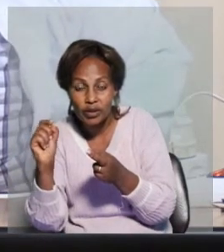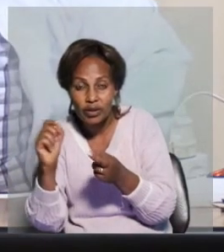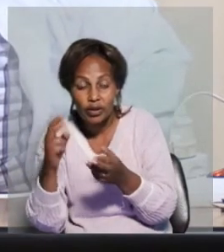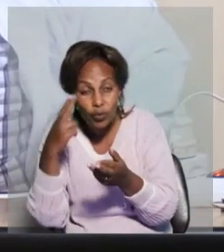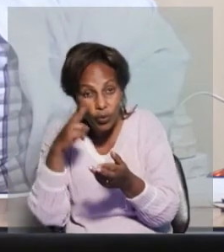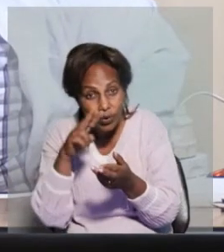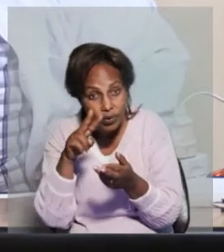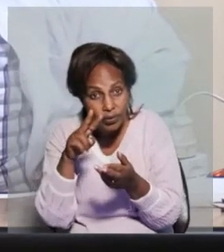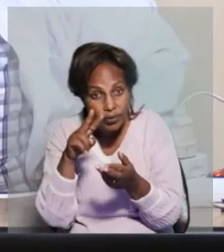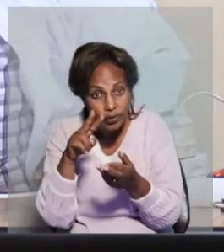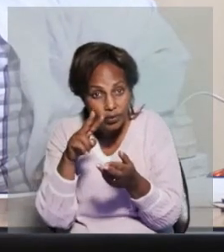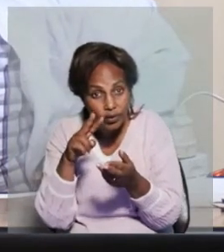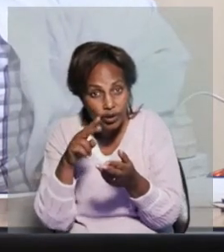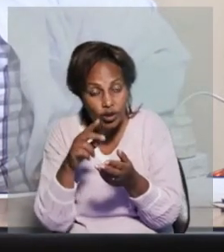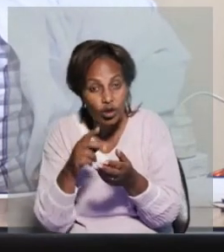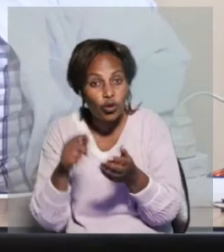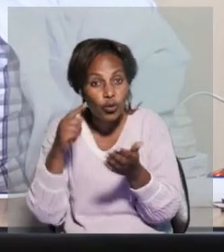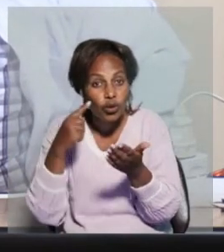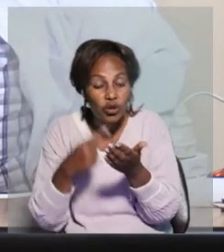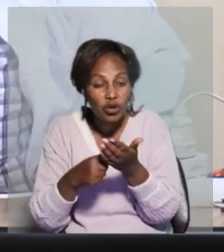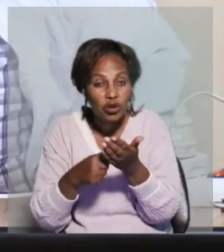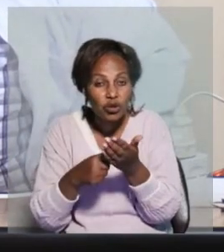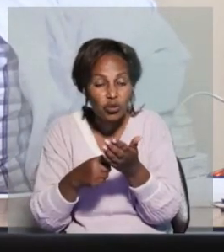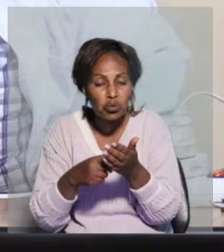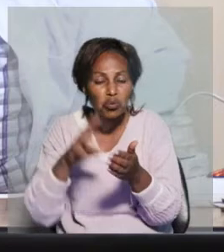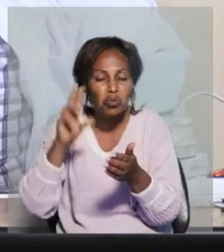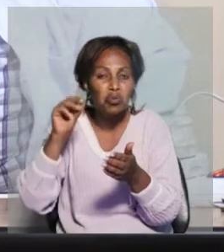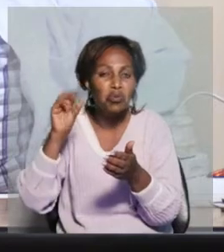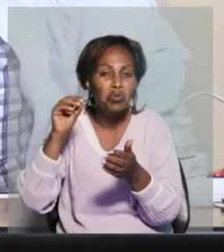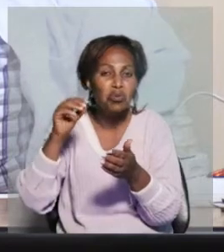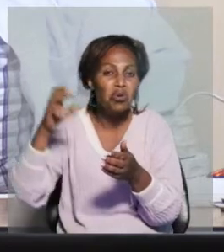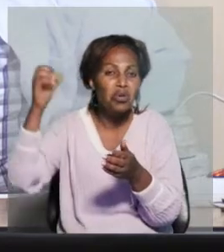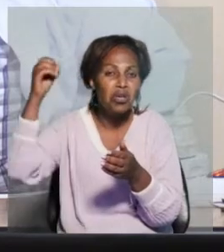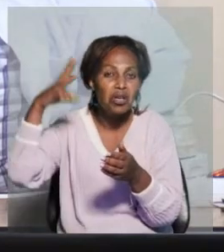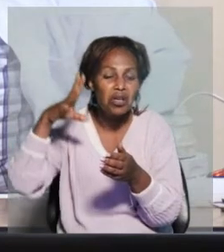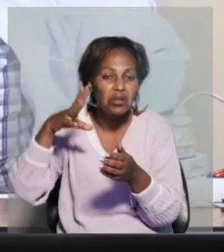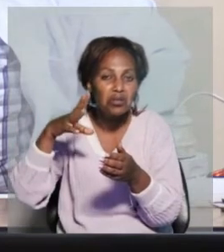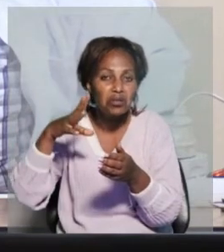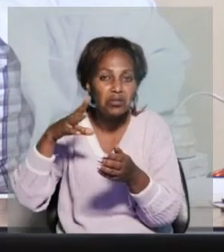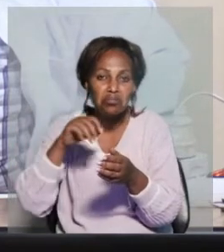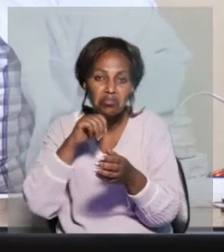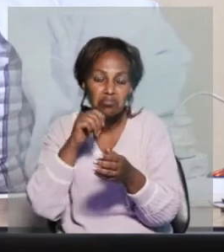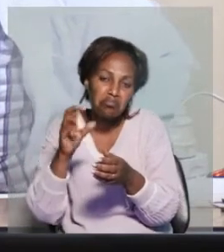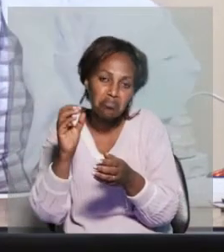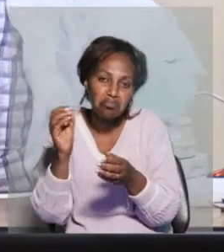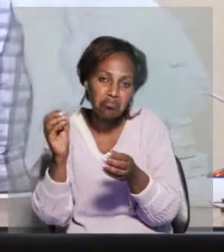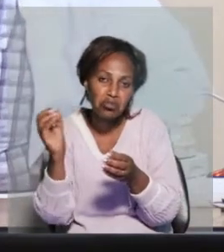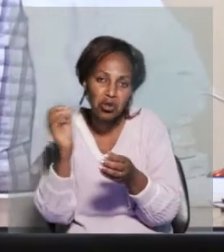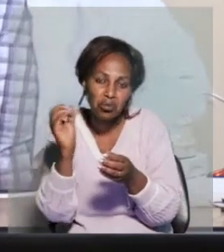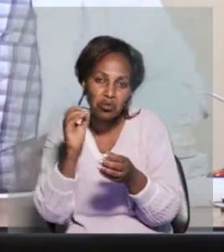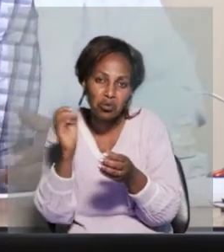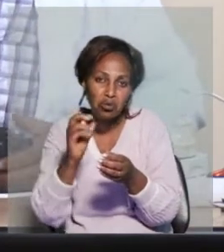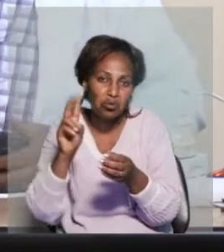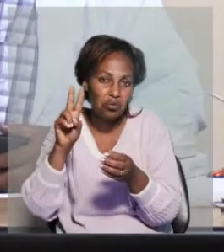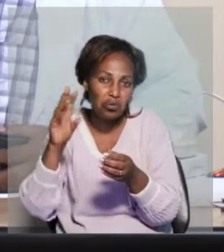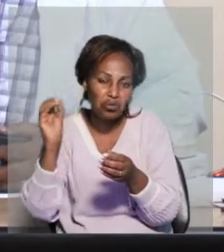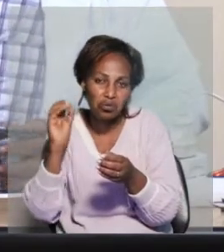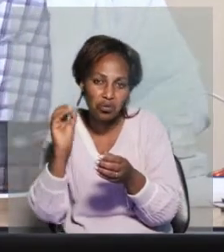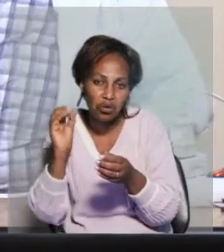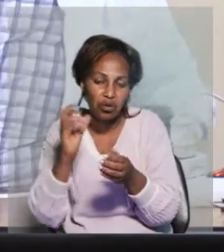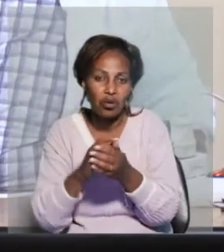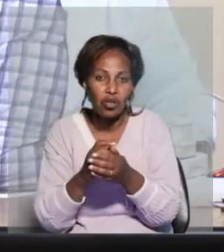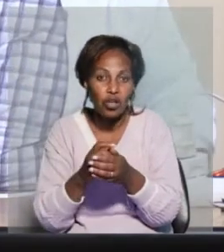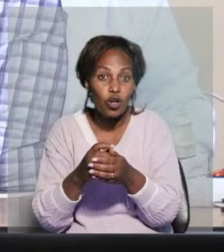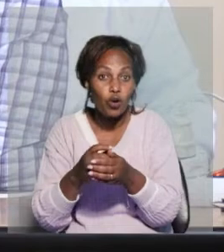look, when there is no light reaching, it becomes the zero. Voltage becomes zero. Yeah. When there is